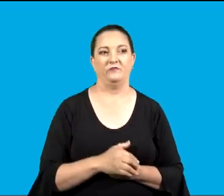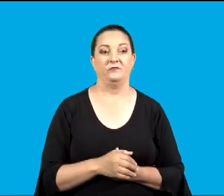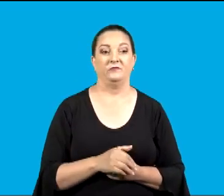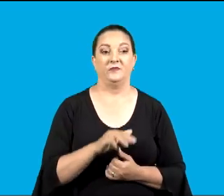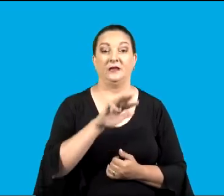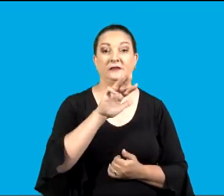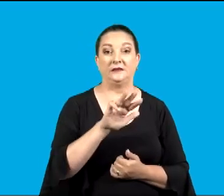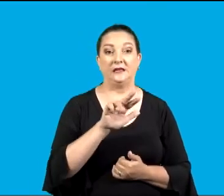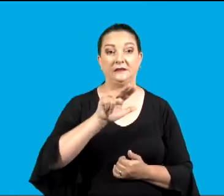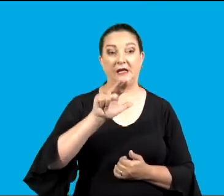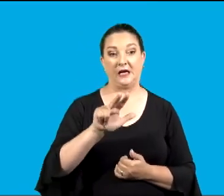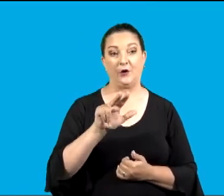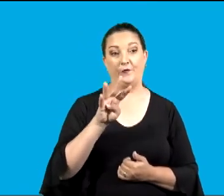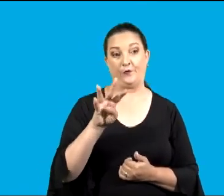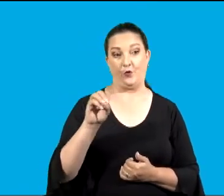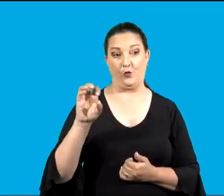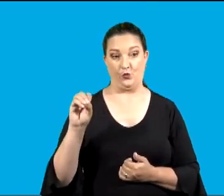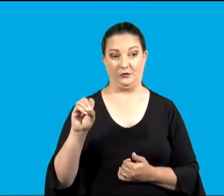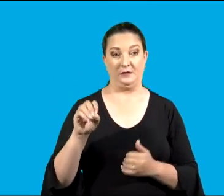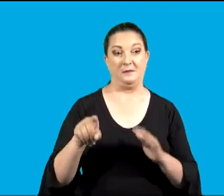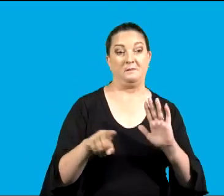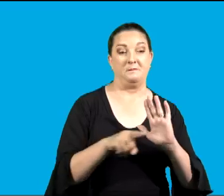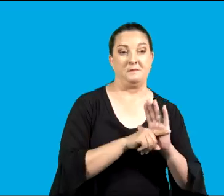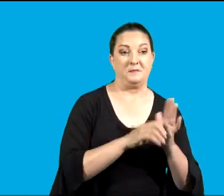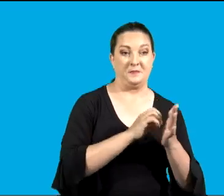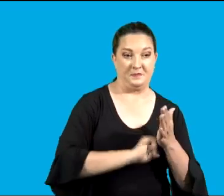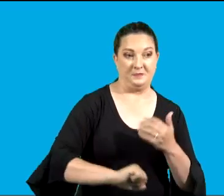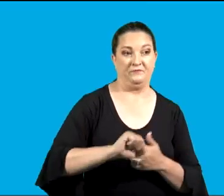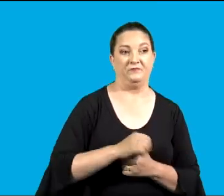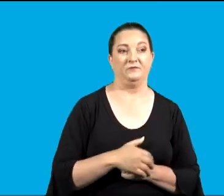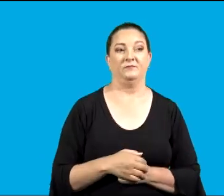minus 98,400 plus